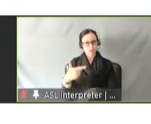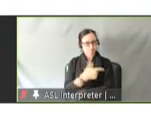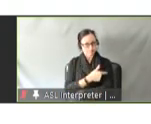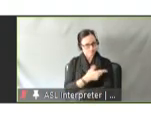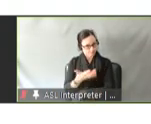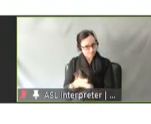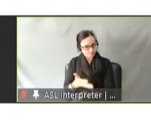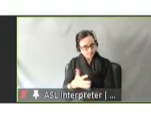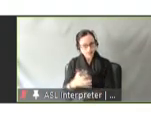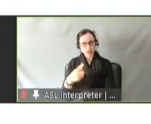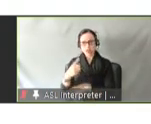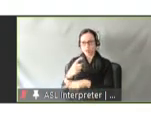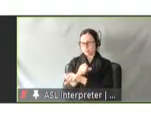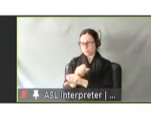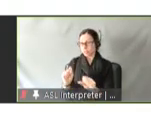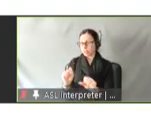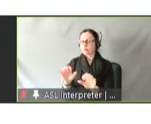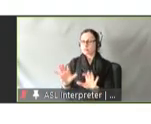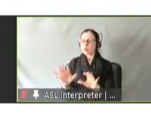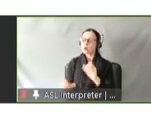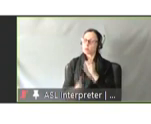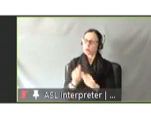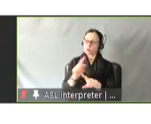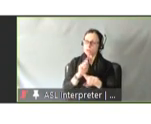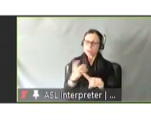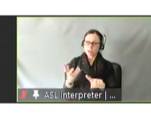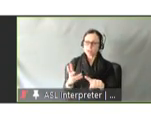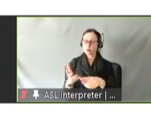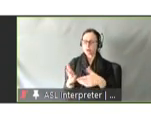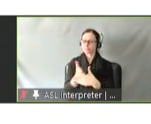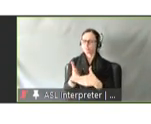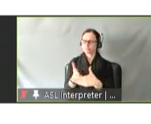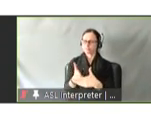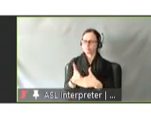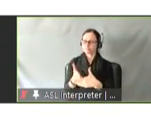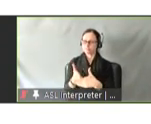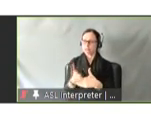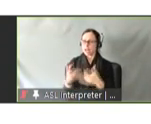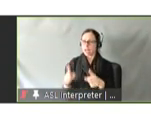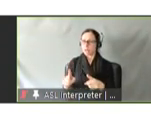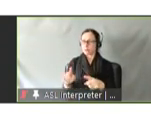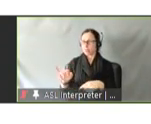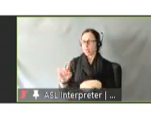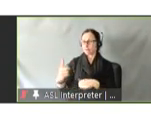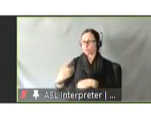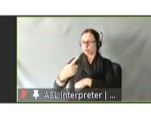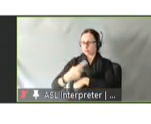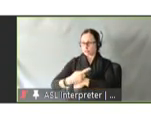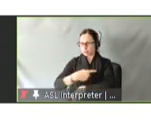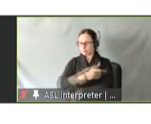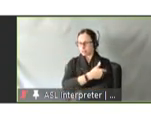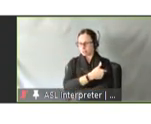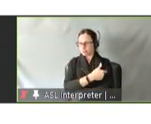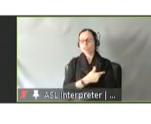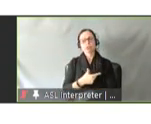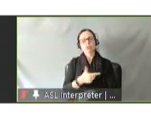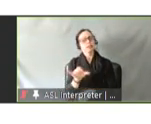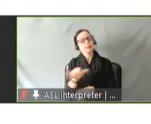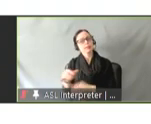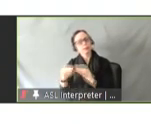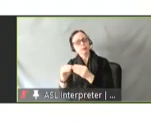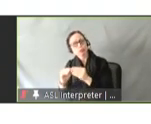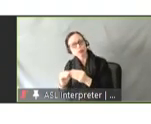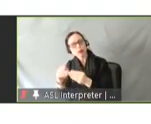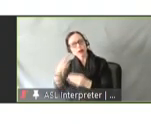In VSAFE, most of the reported reactions were mild to moderate, occurred on the day of vaccination, with a similar reporting rate to that seen